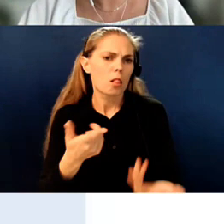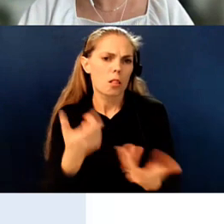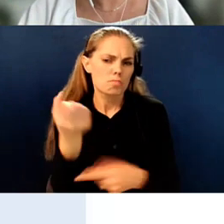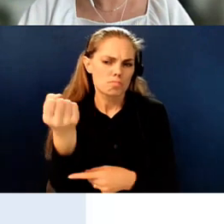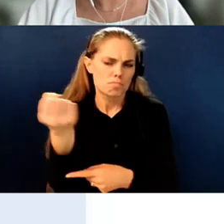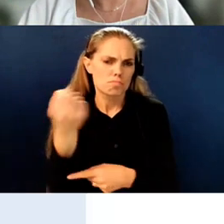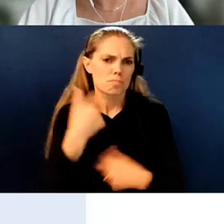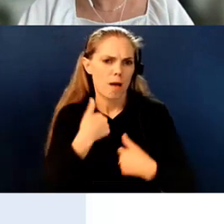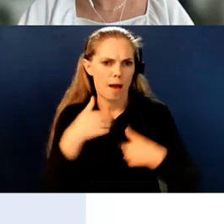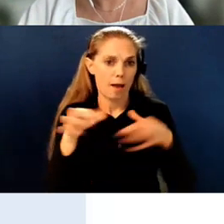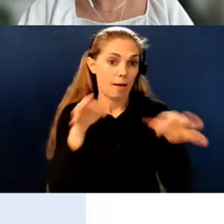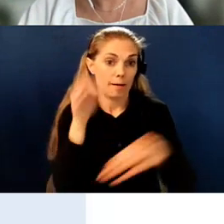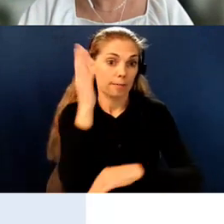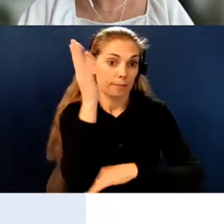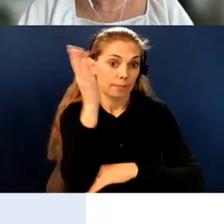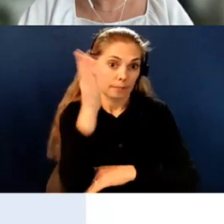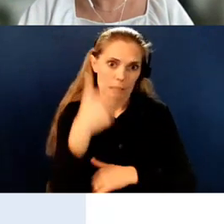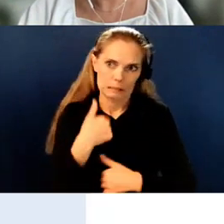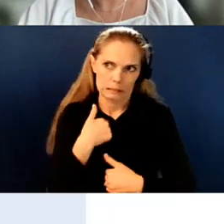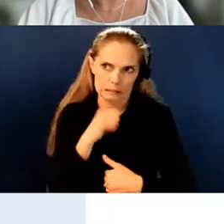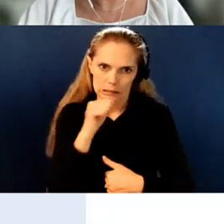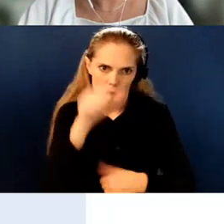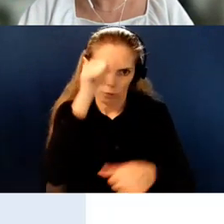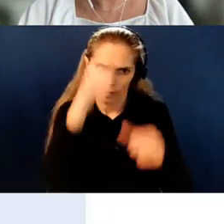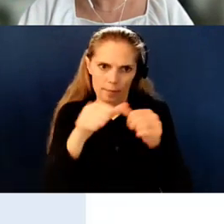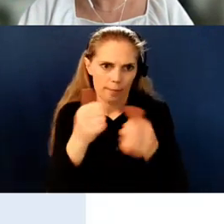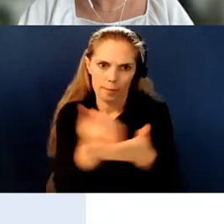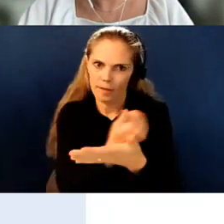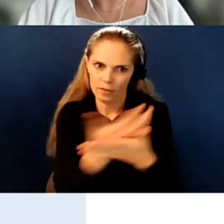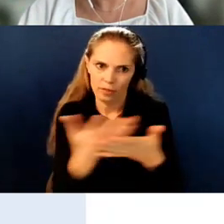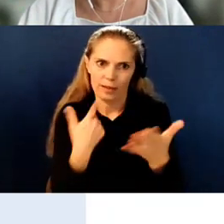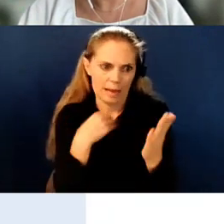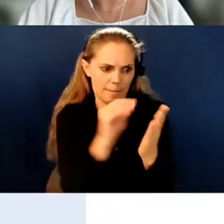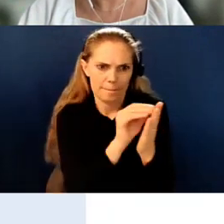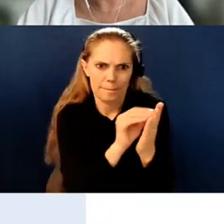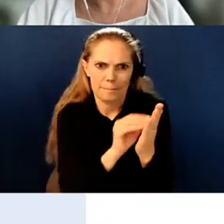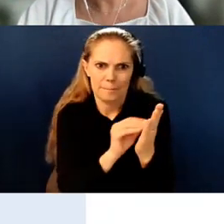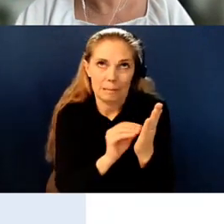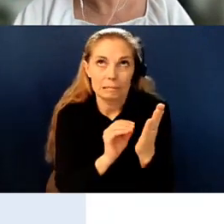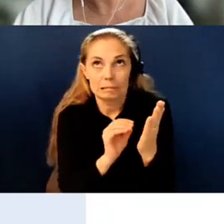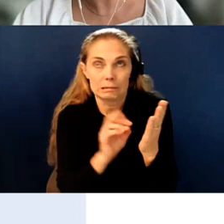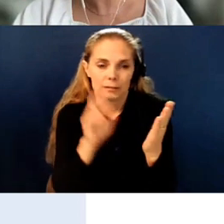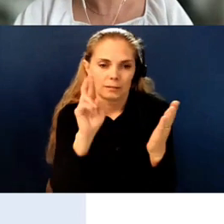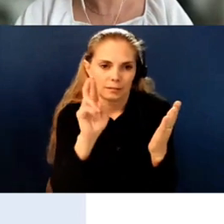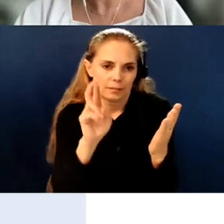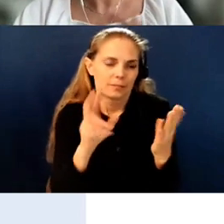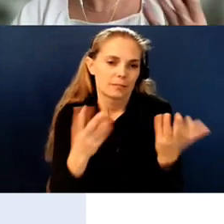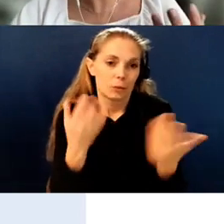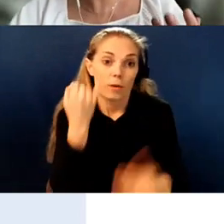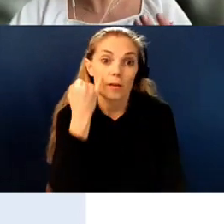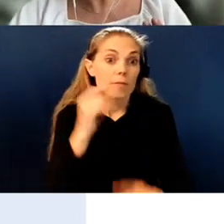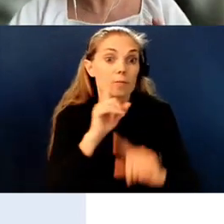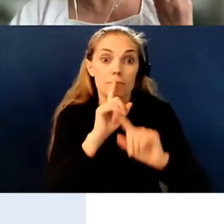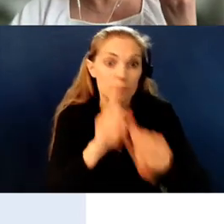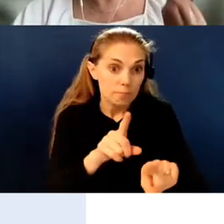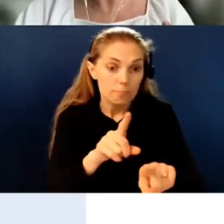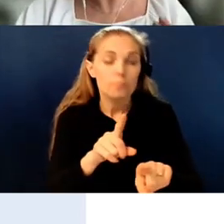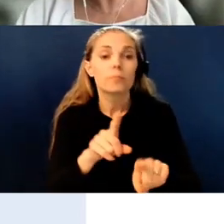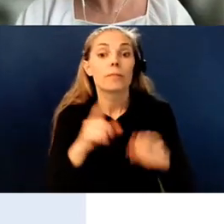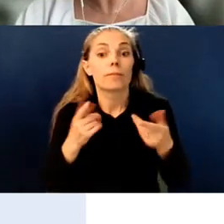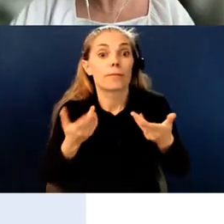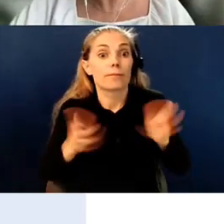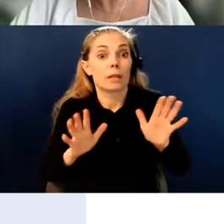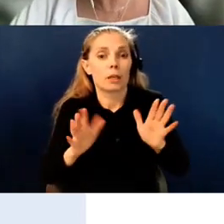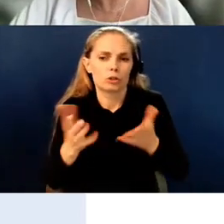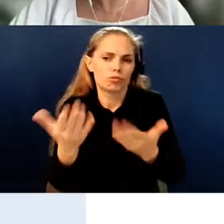I probably won't remember everything because there's been a lot of stuff to kind of make. I made some notes and stuff, but we'll see. Perfect. So Jim is asking, how